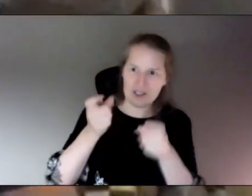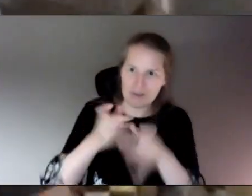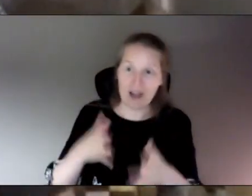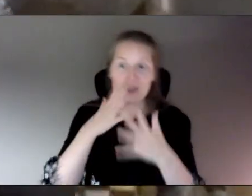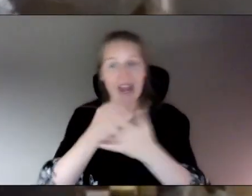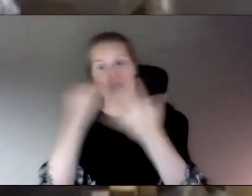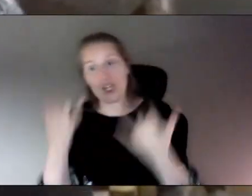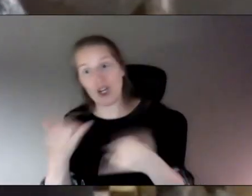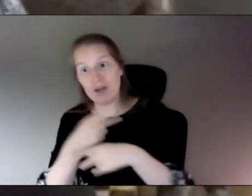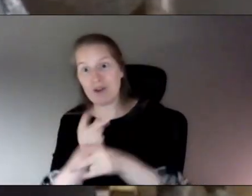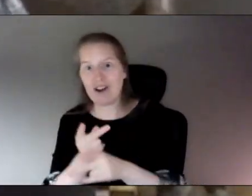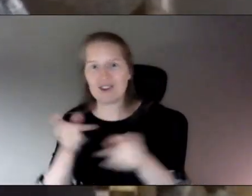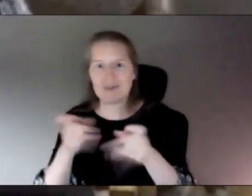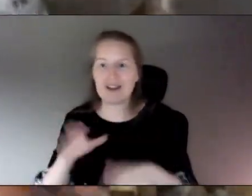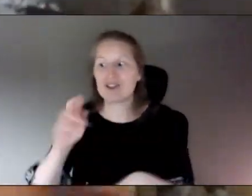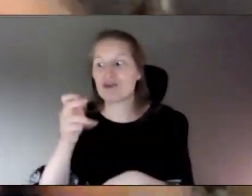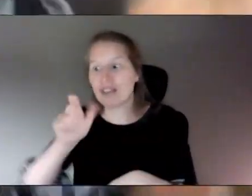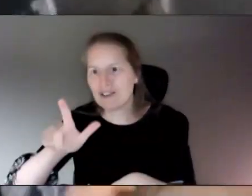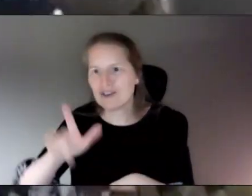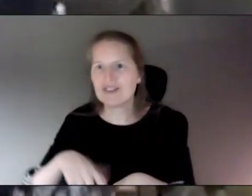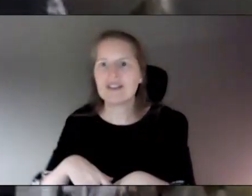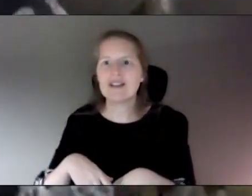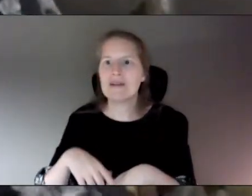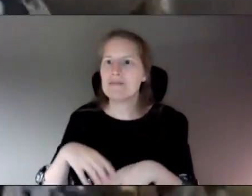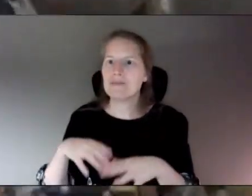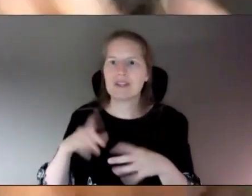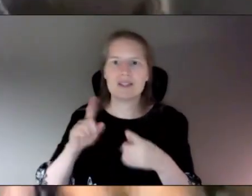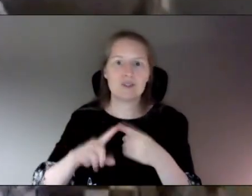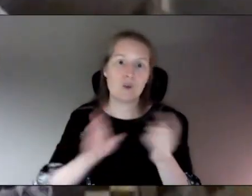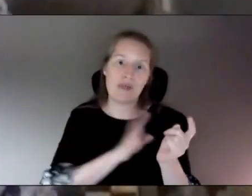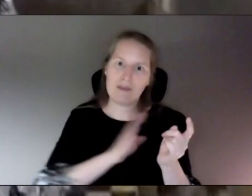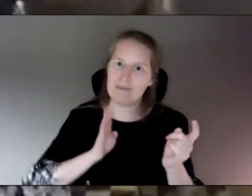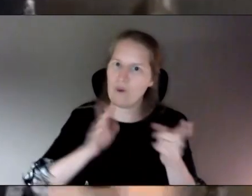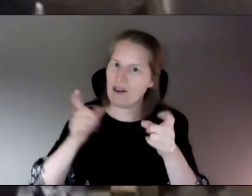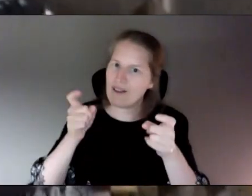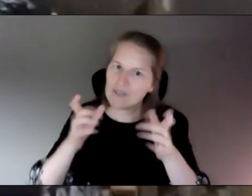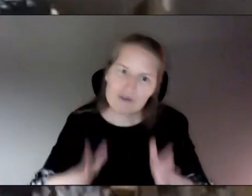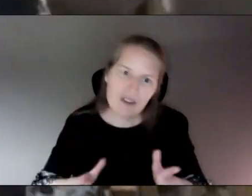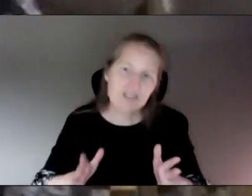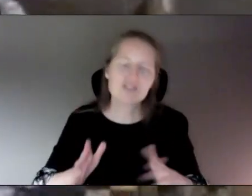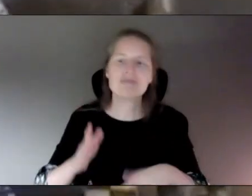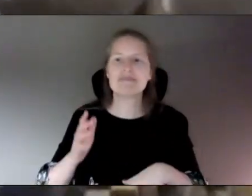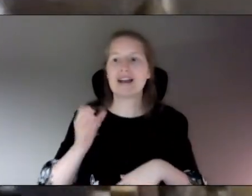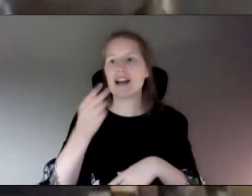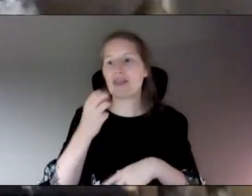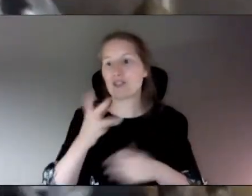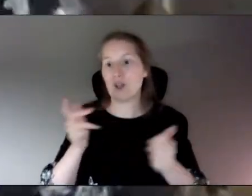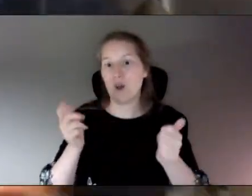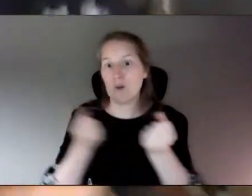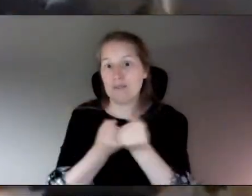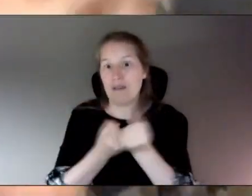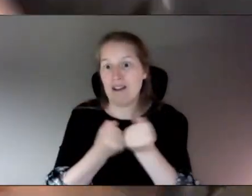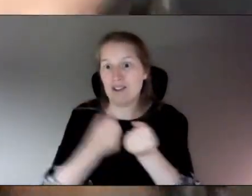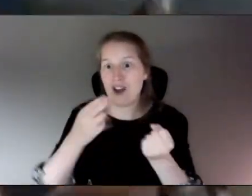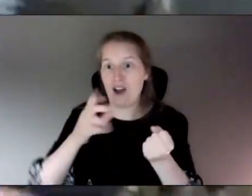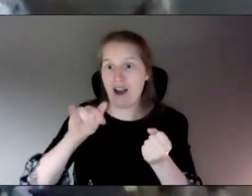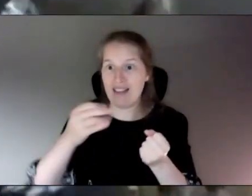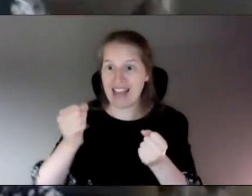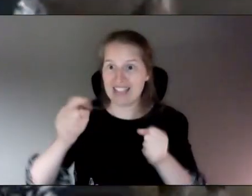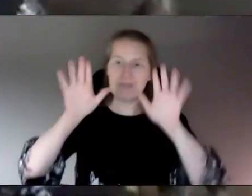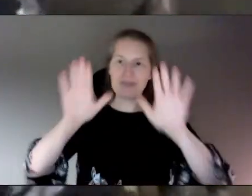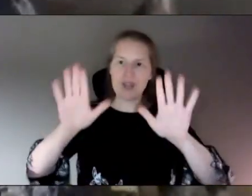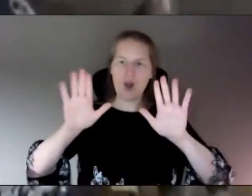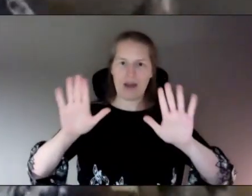manager, Rachel, to the board of directors and our show sponsor, Holly Hassett, thank you. Okay, but like this is for, I'm almost